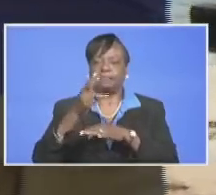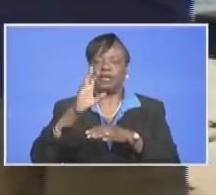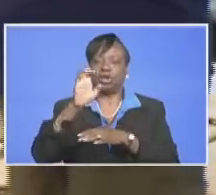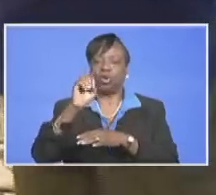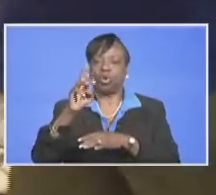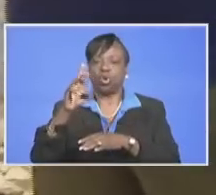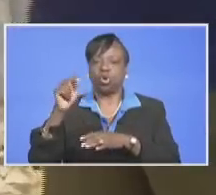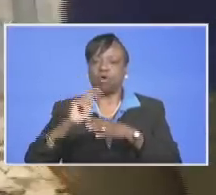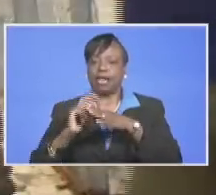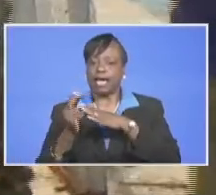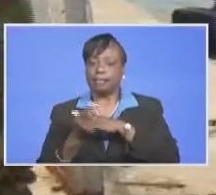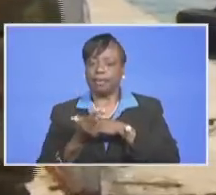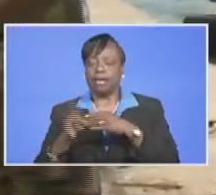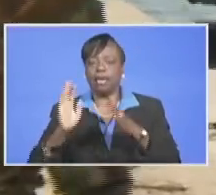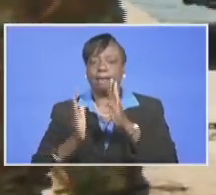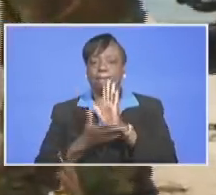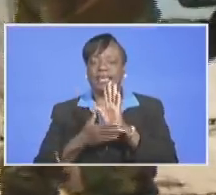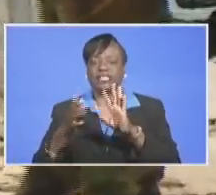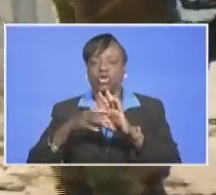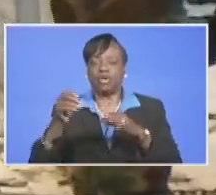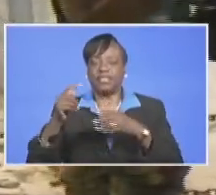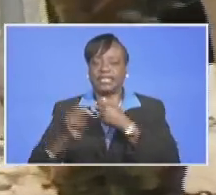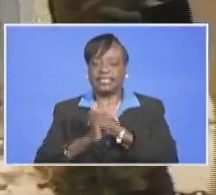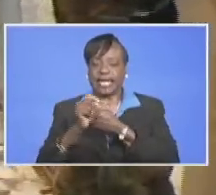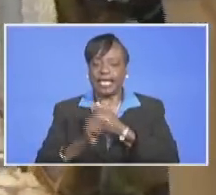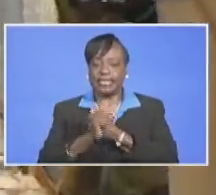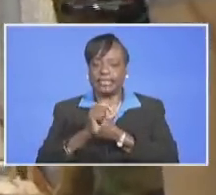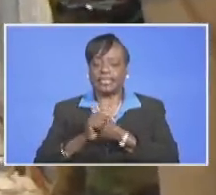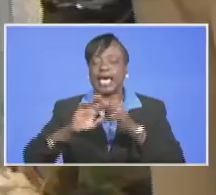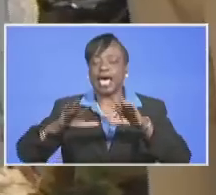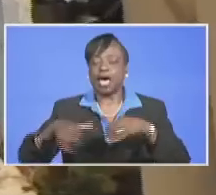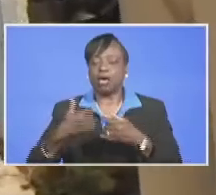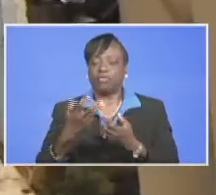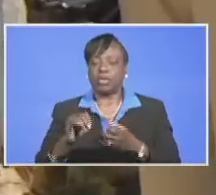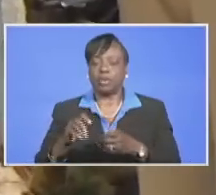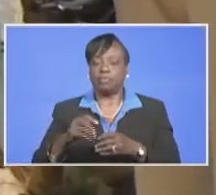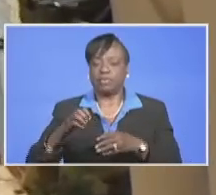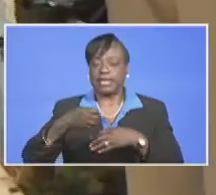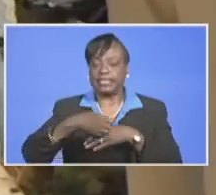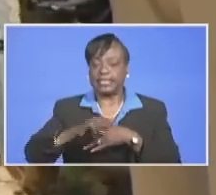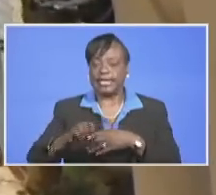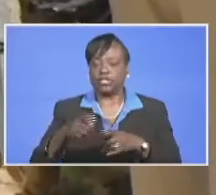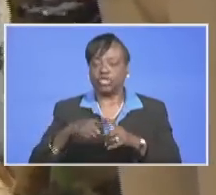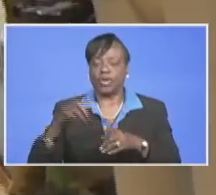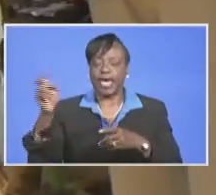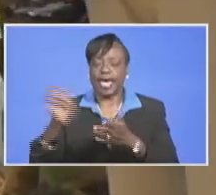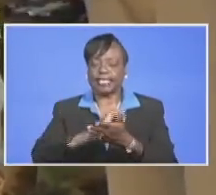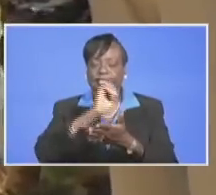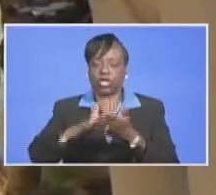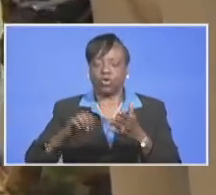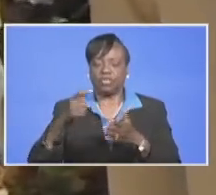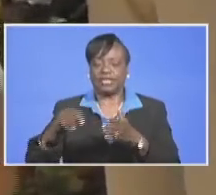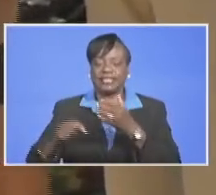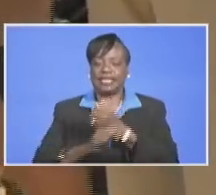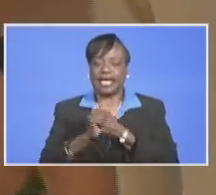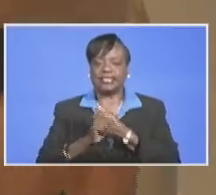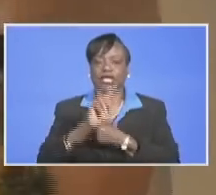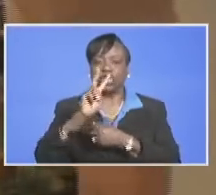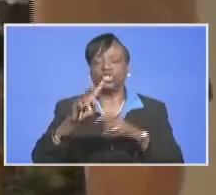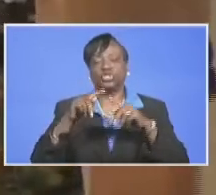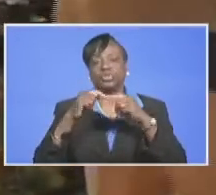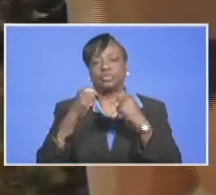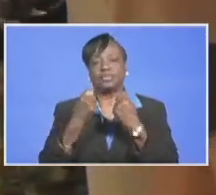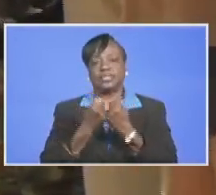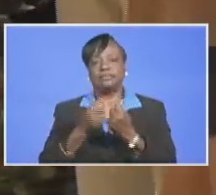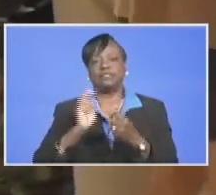on the task, they will determine how many teams will deploy to execute the task. For this, they determined it was 2 teams. So